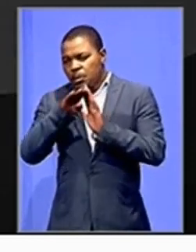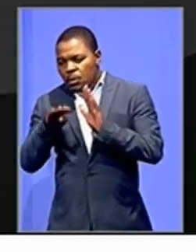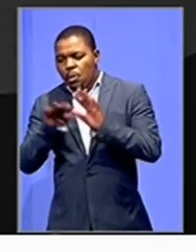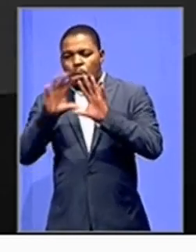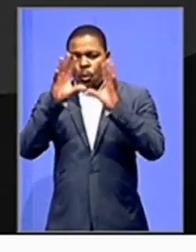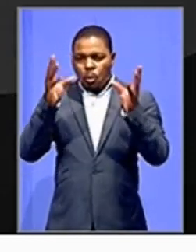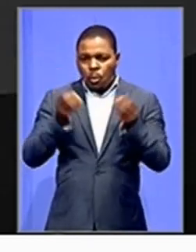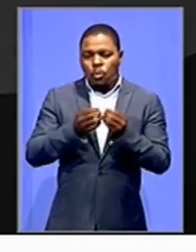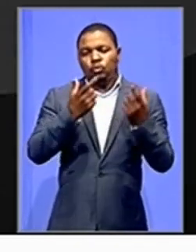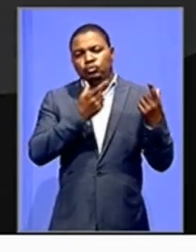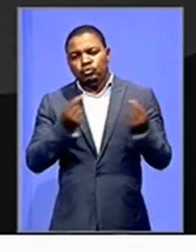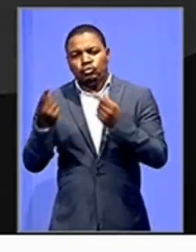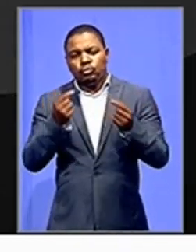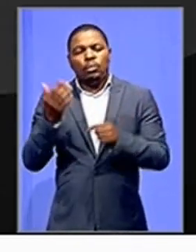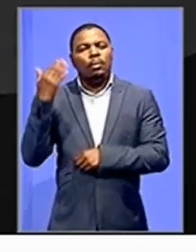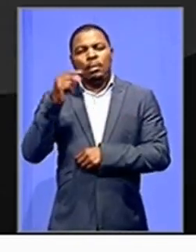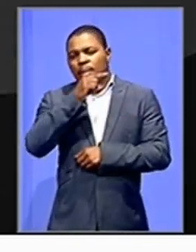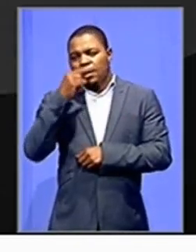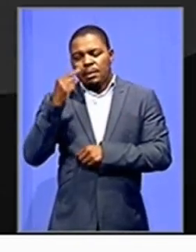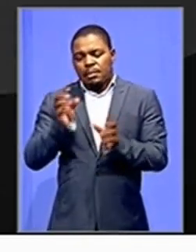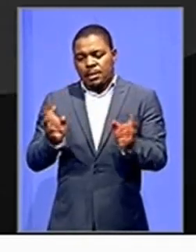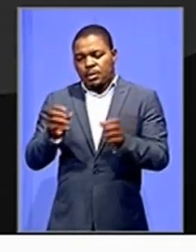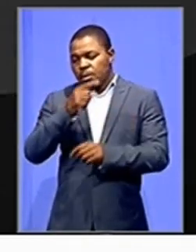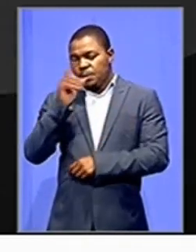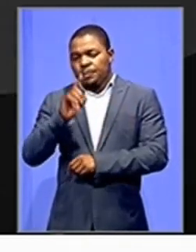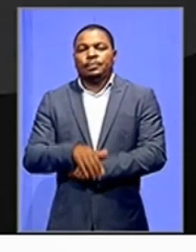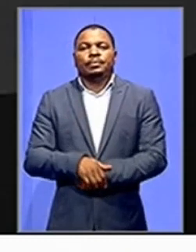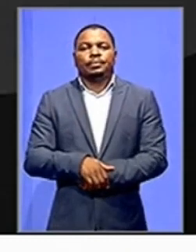kakaretso nako eo radio ya rona ka tsa bitswa